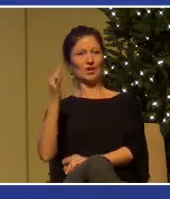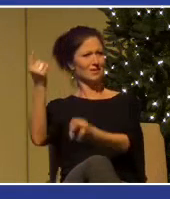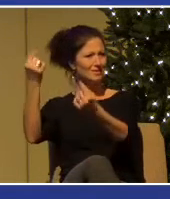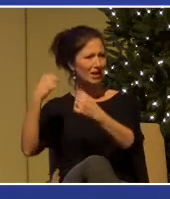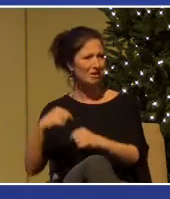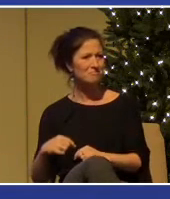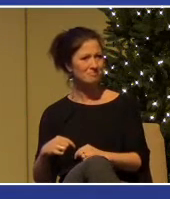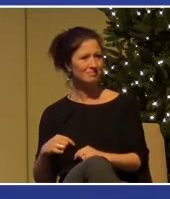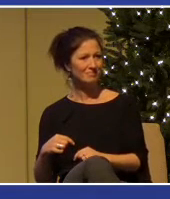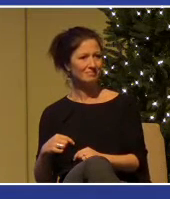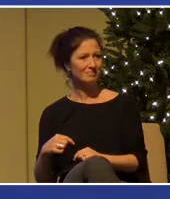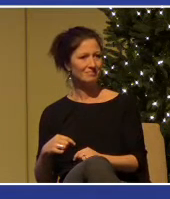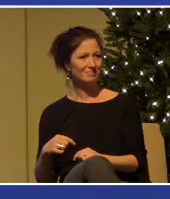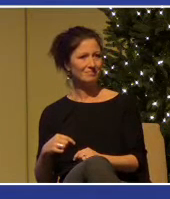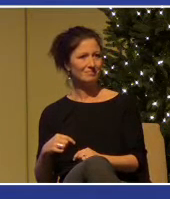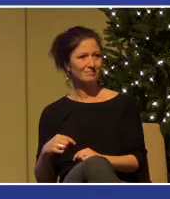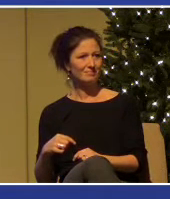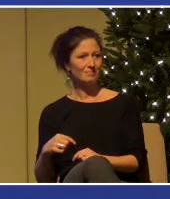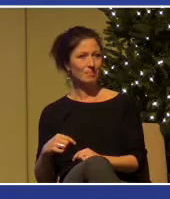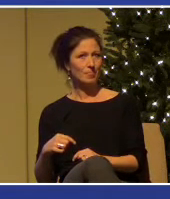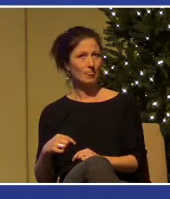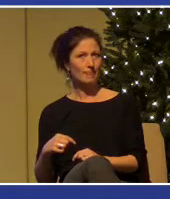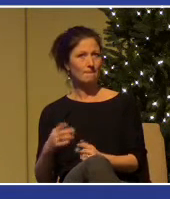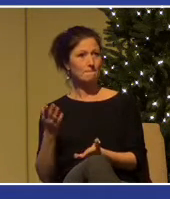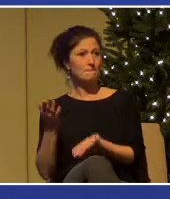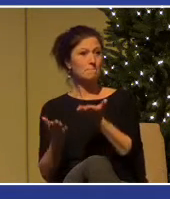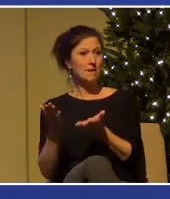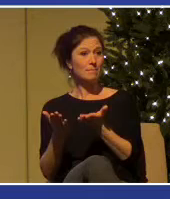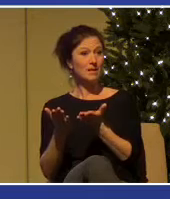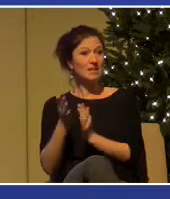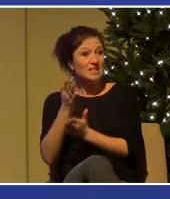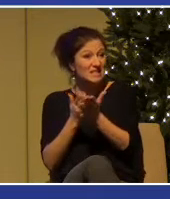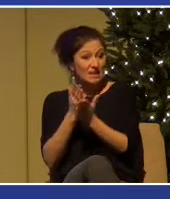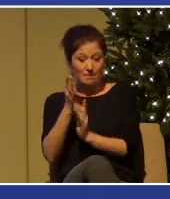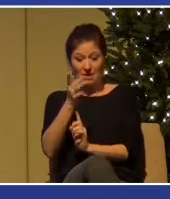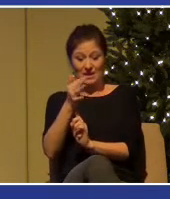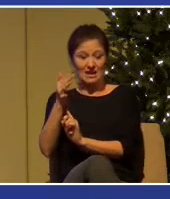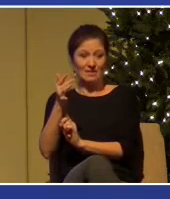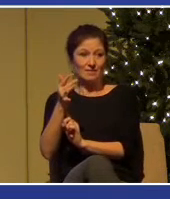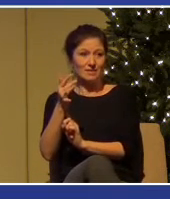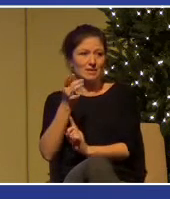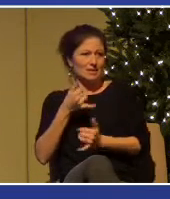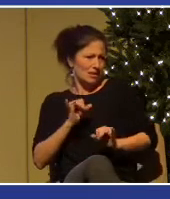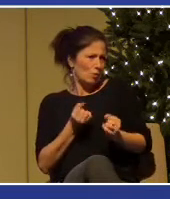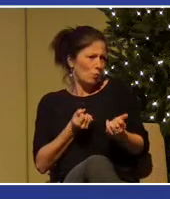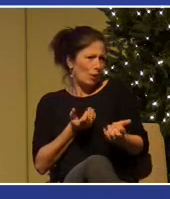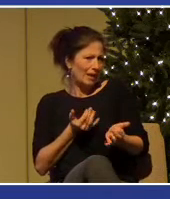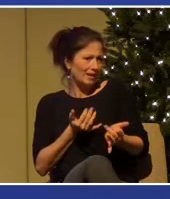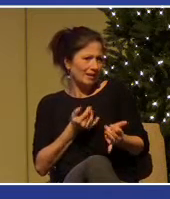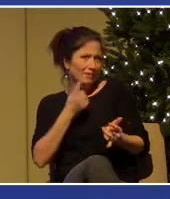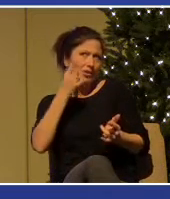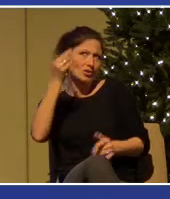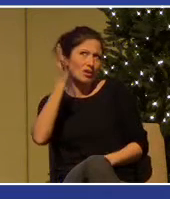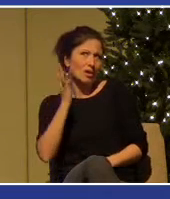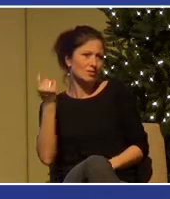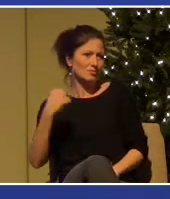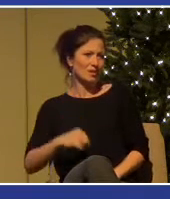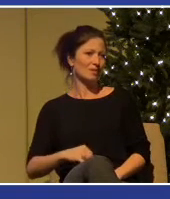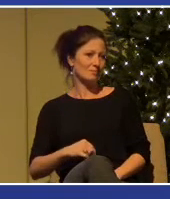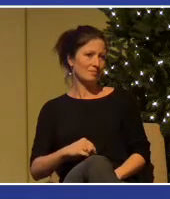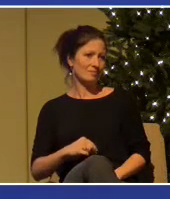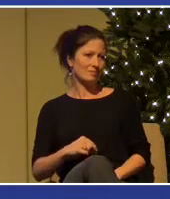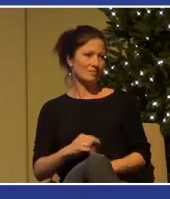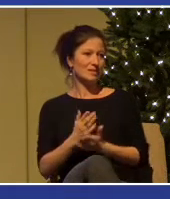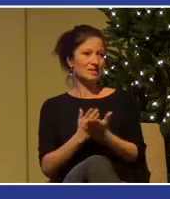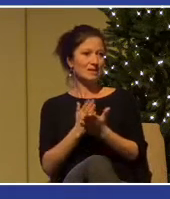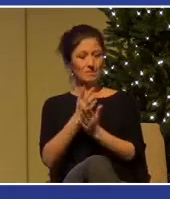There may be leaves, too, that are anticipating God coming somewhere. But they are leaves where God